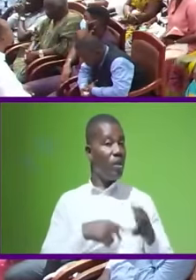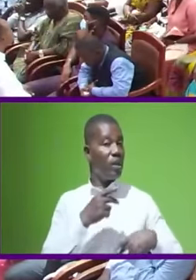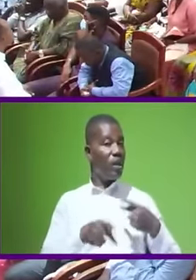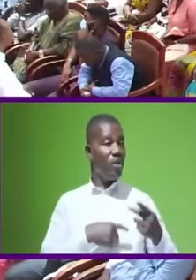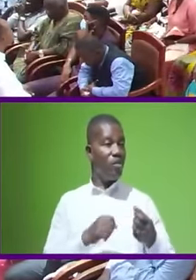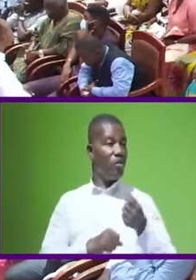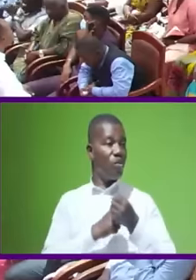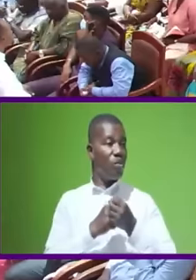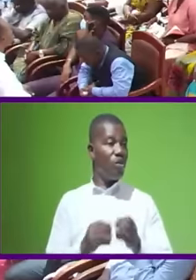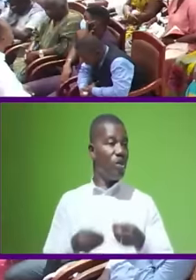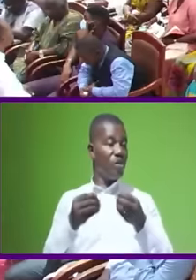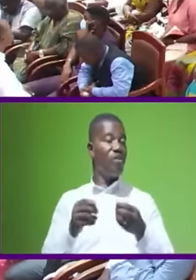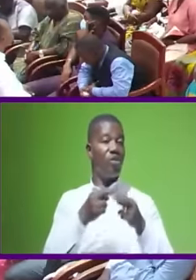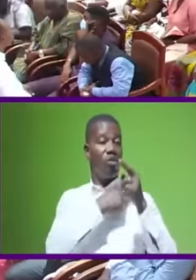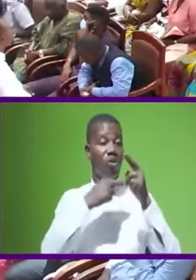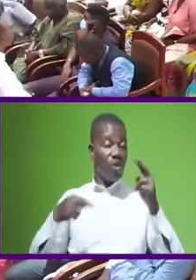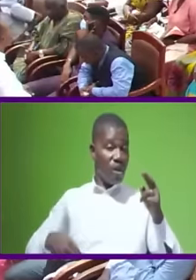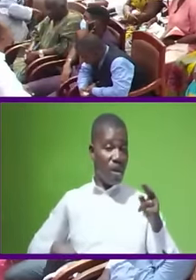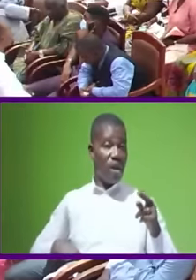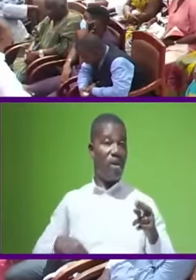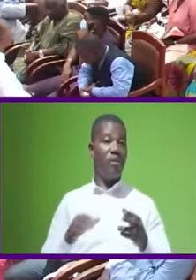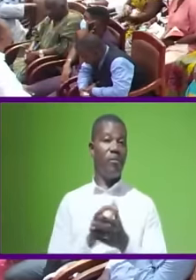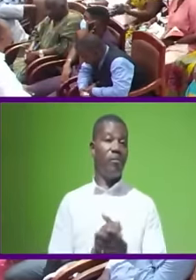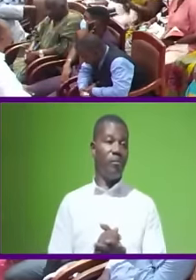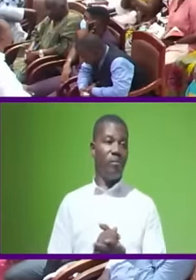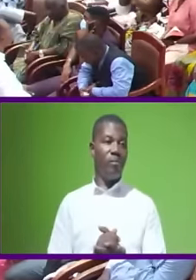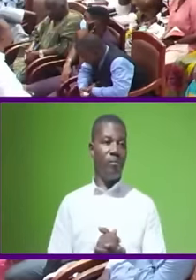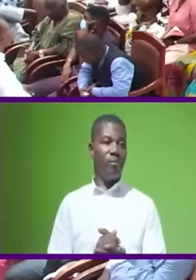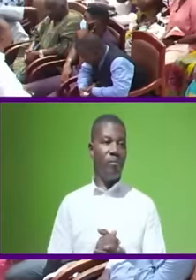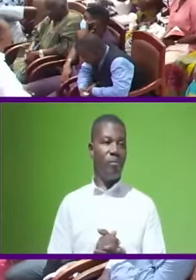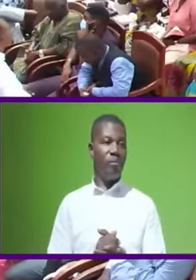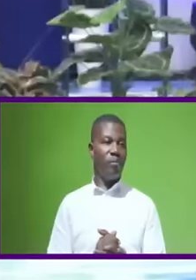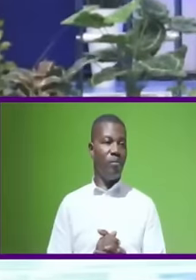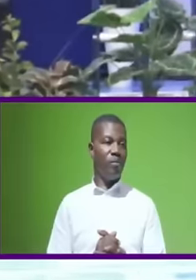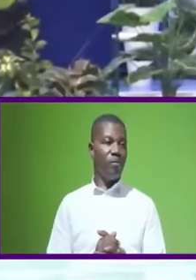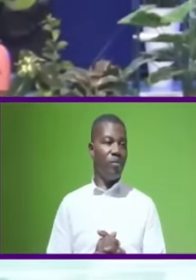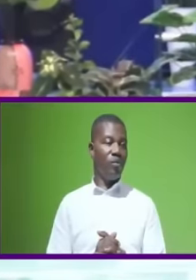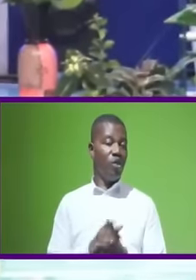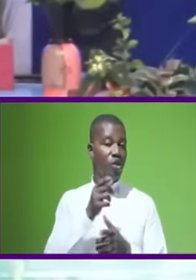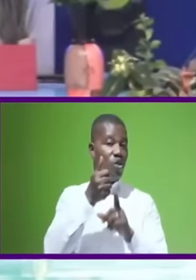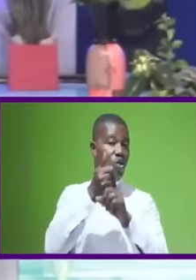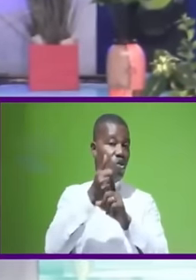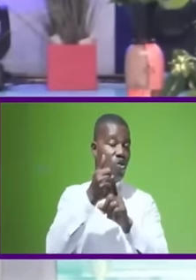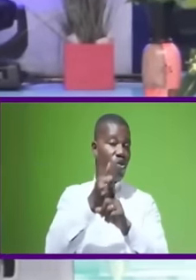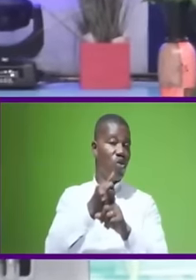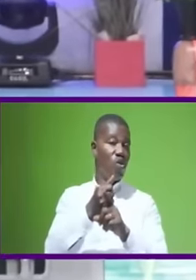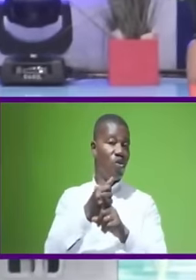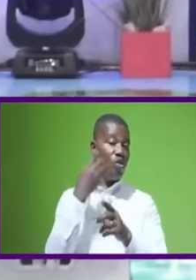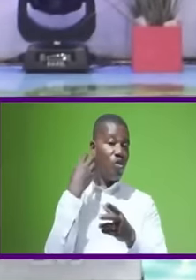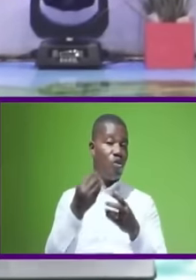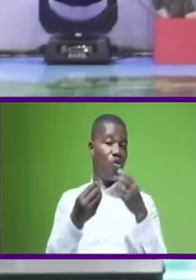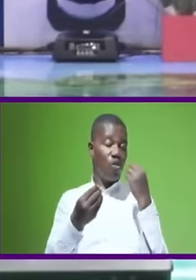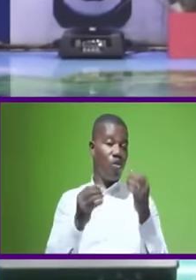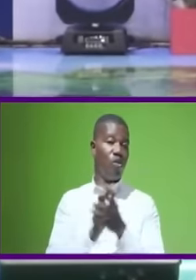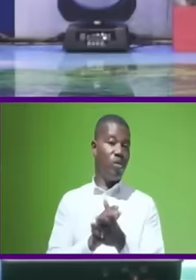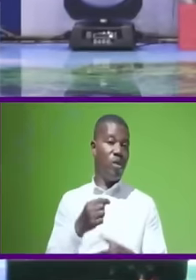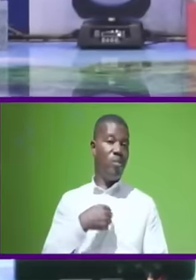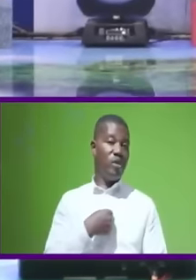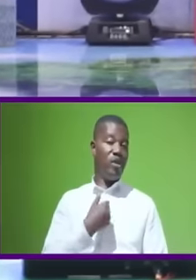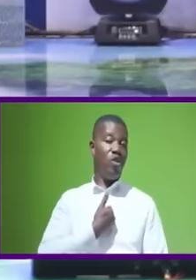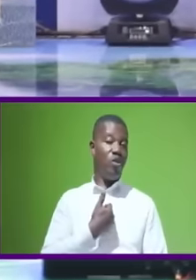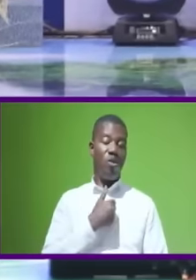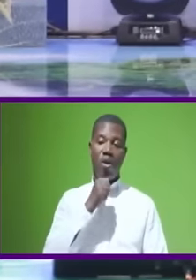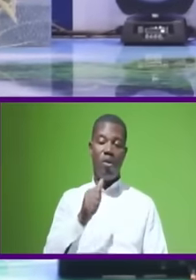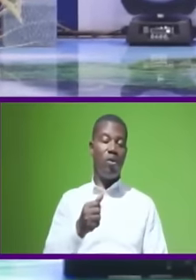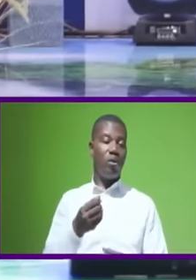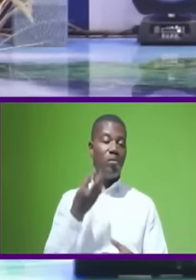Philadelphia movement? What at all do you use to support the Philadelphia movement? Everything you receive, you keep